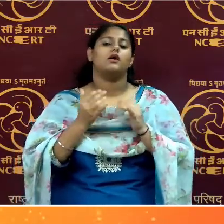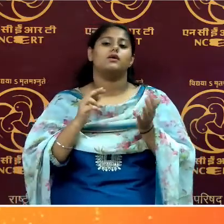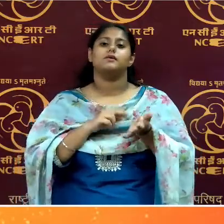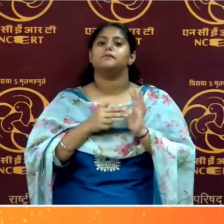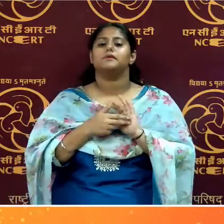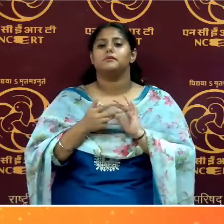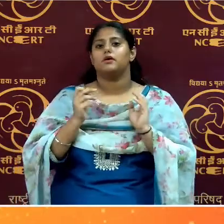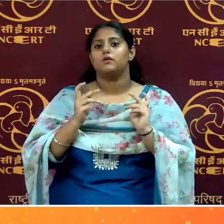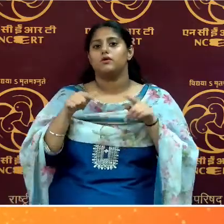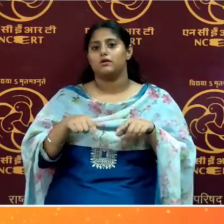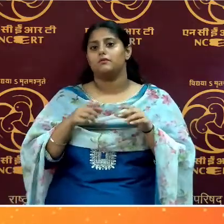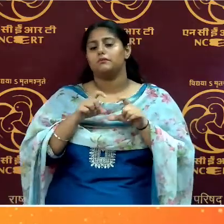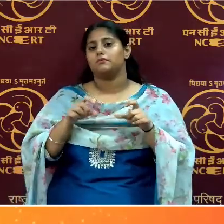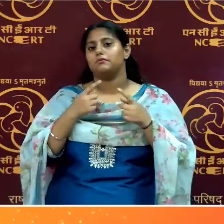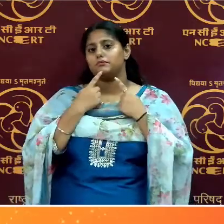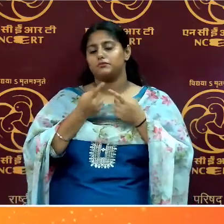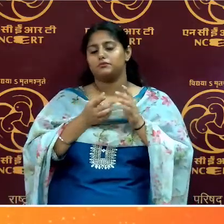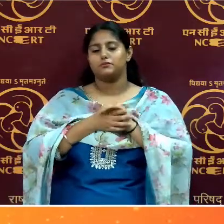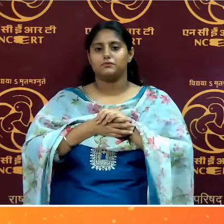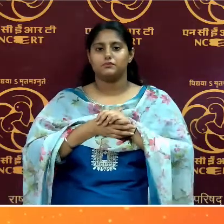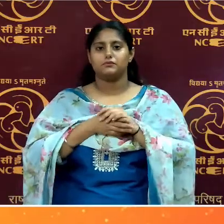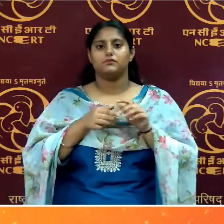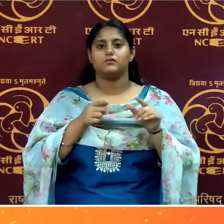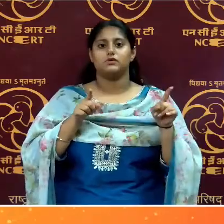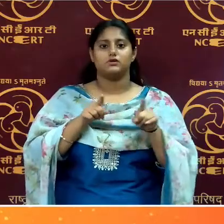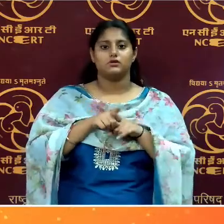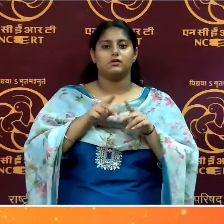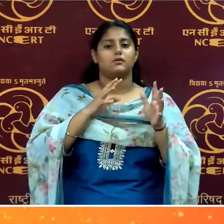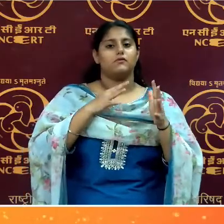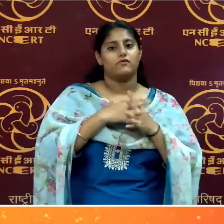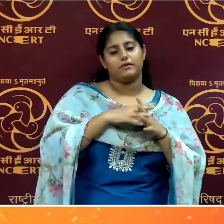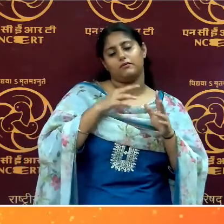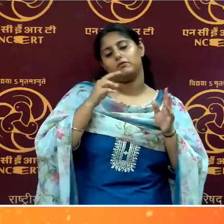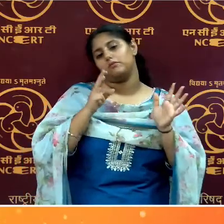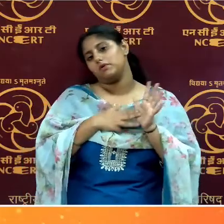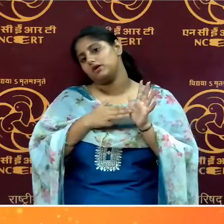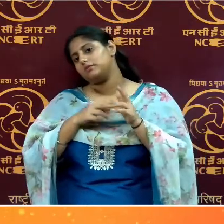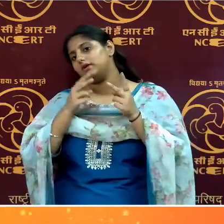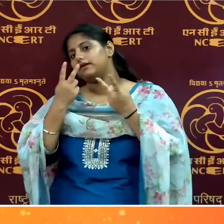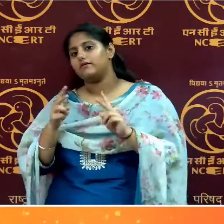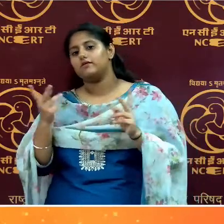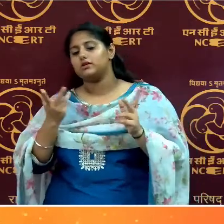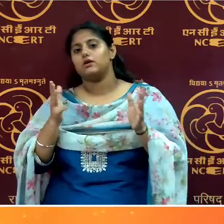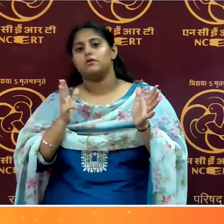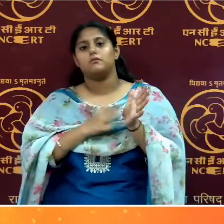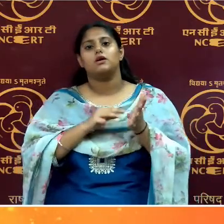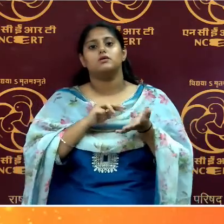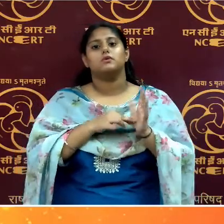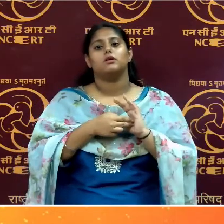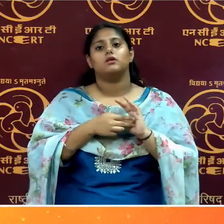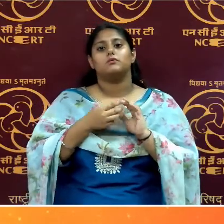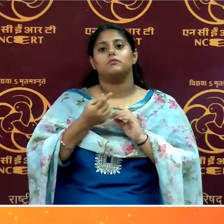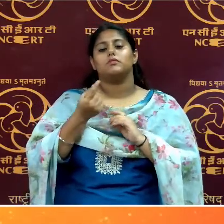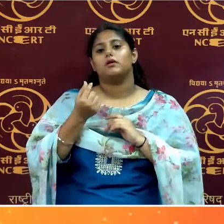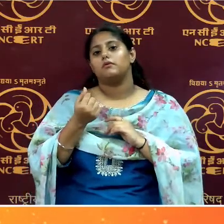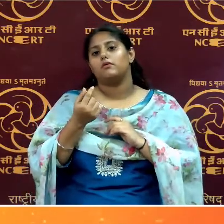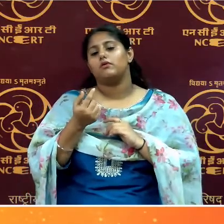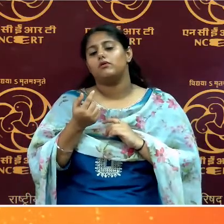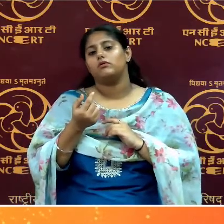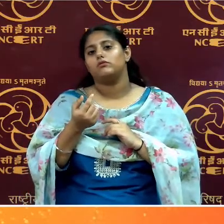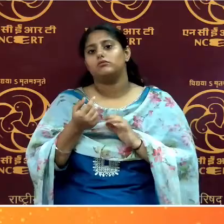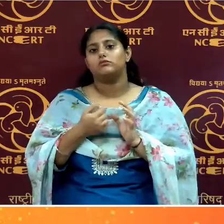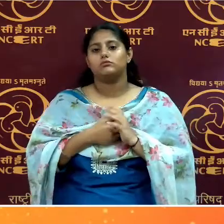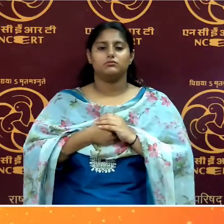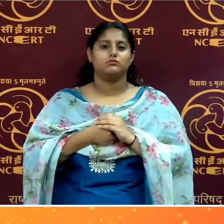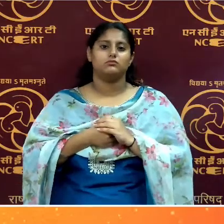that now. The difference between mass and weight. Okay. Okay. So mass is what? It is the amount of matter. Like you